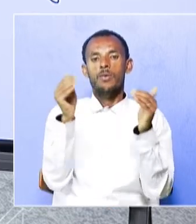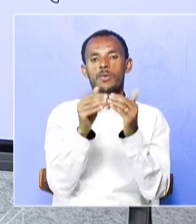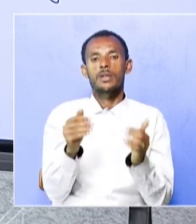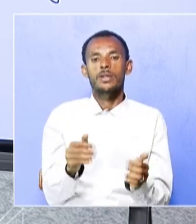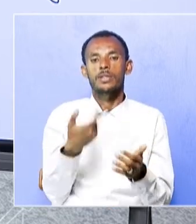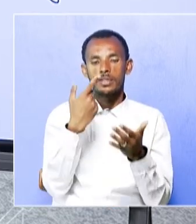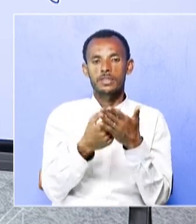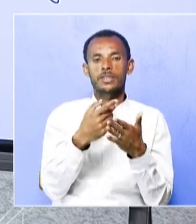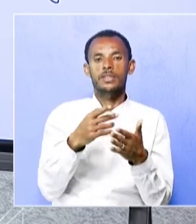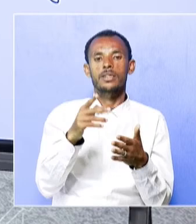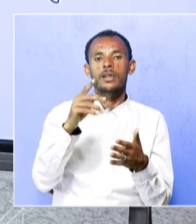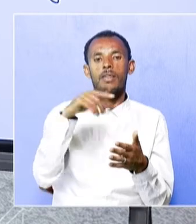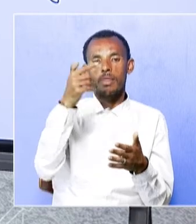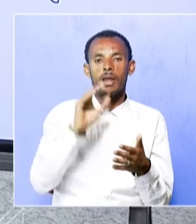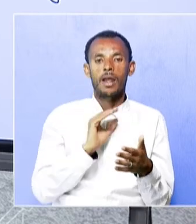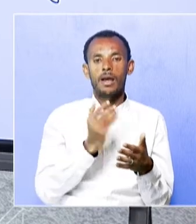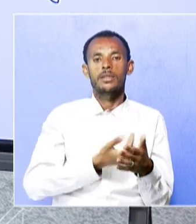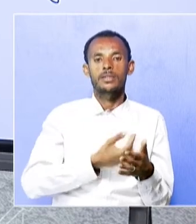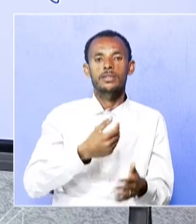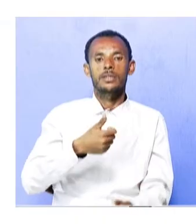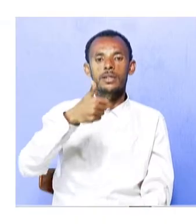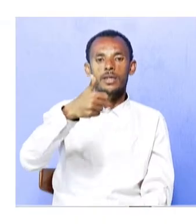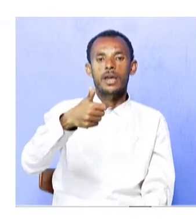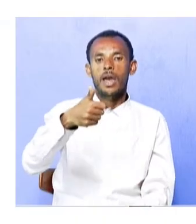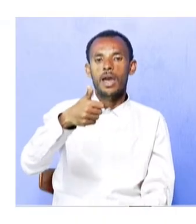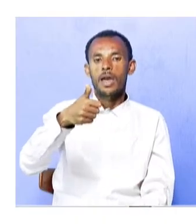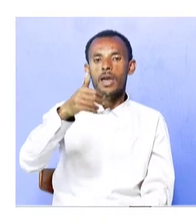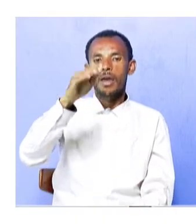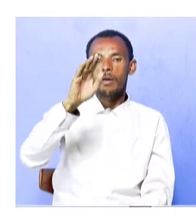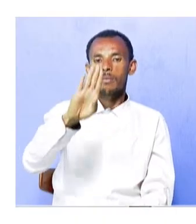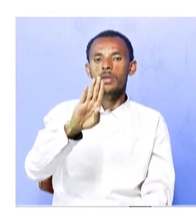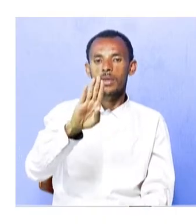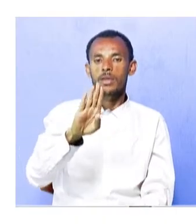So this tells us AB